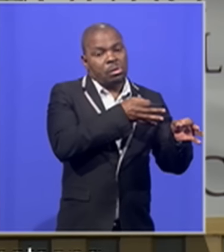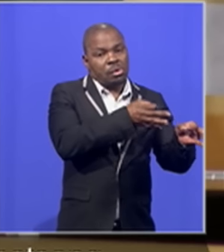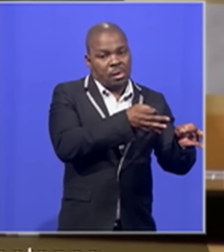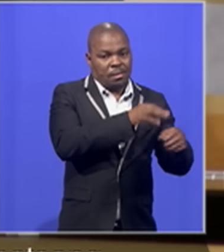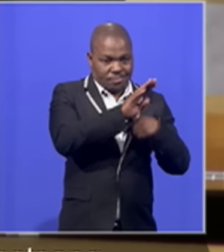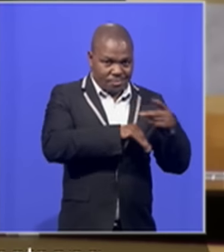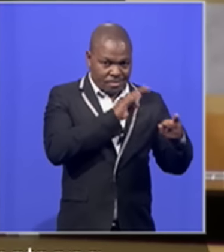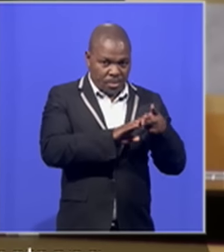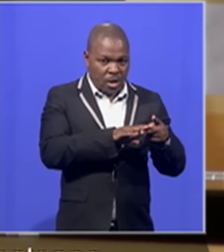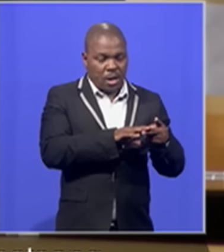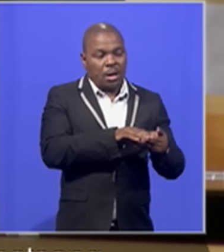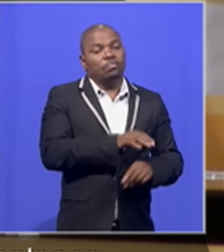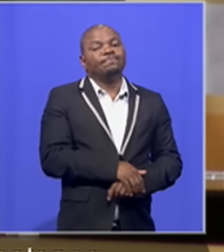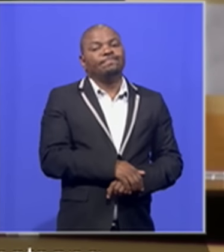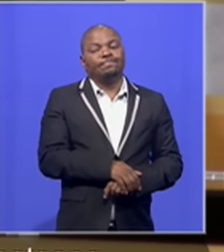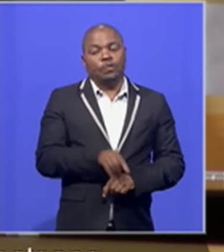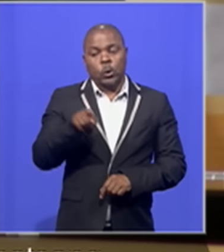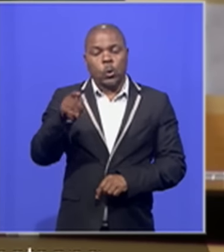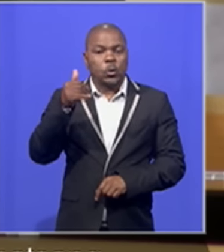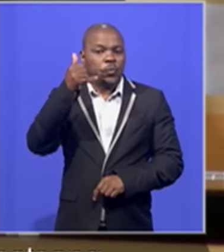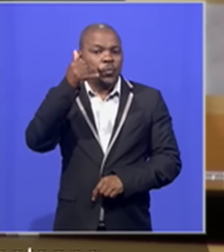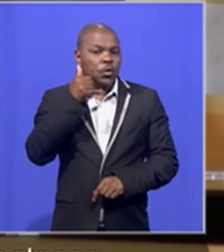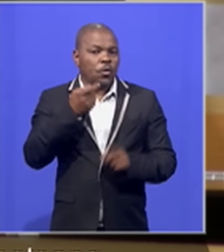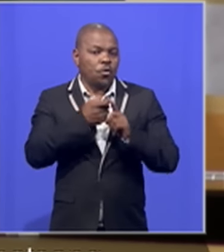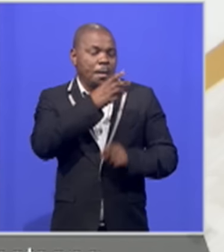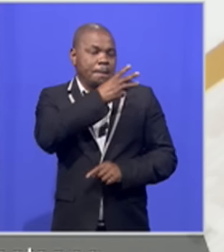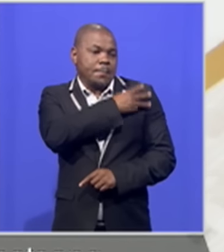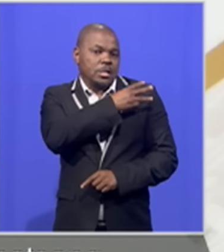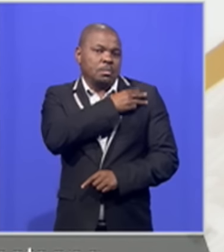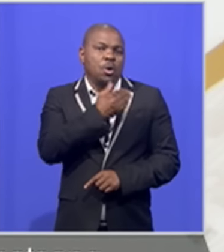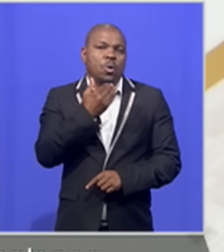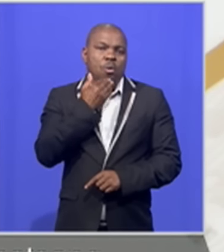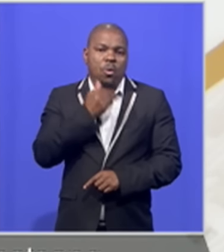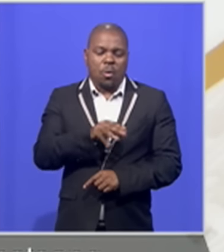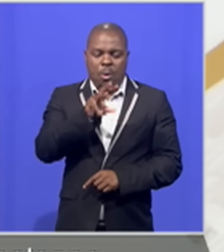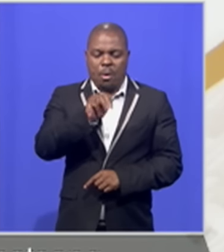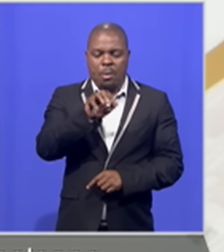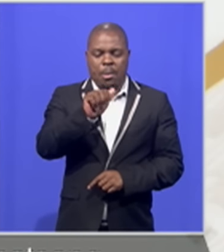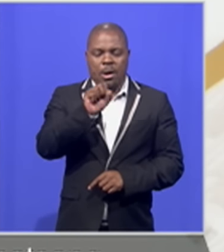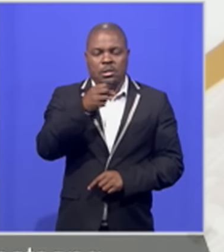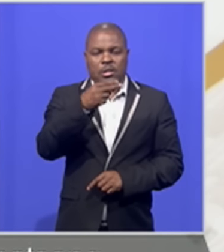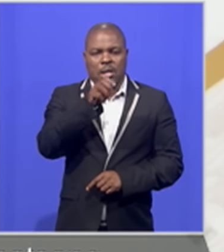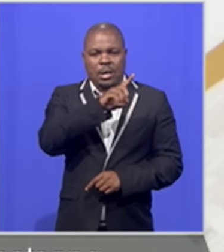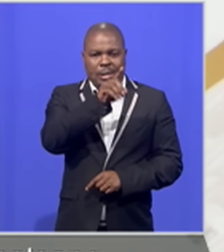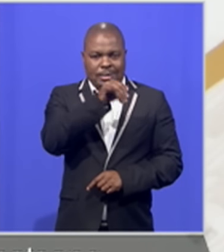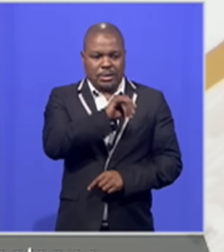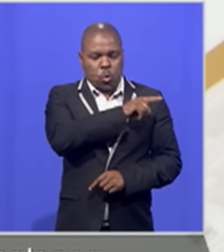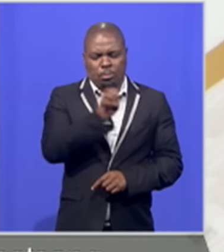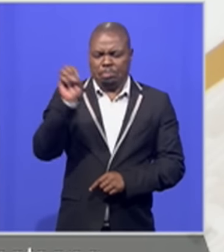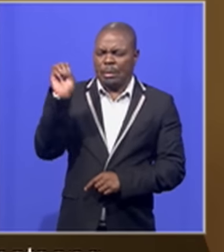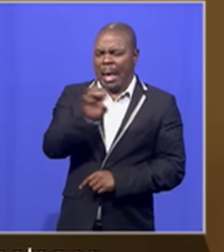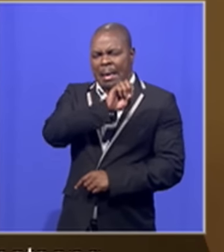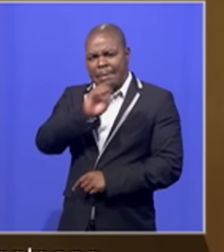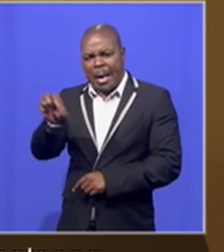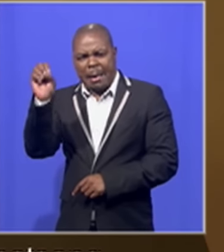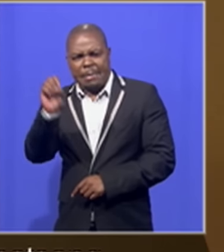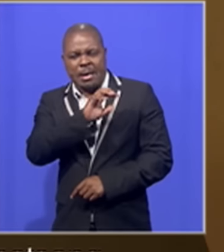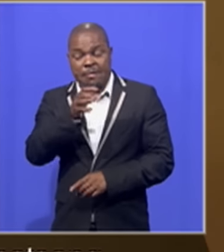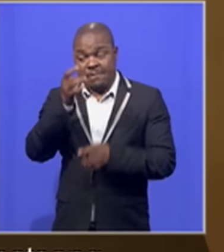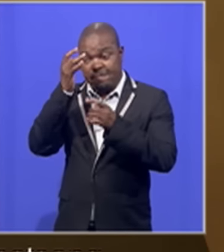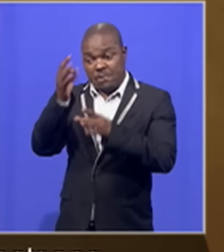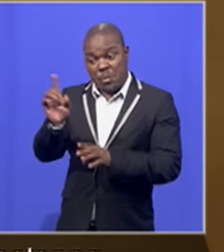a amogele mogala go tswa kwa motsamaising wa masepala ngaka Imogen Mashazi yo go begwang fa mo mantse le go mo